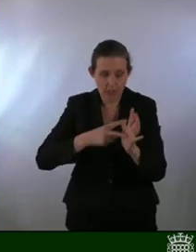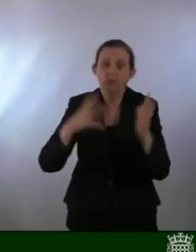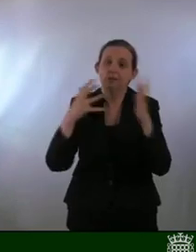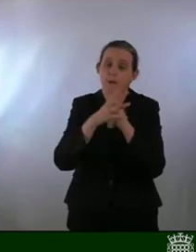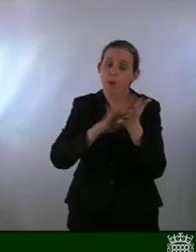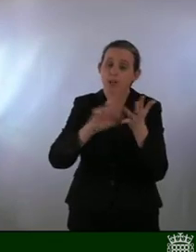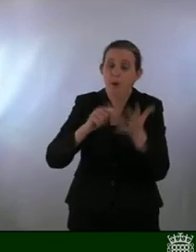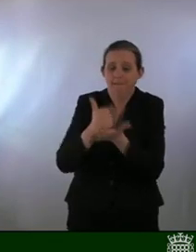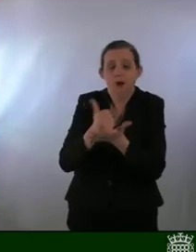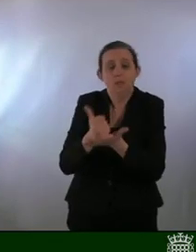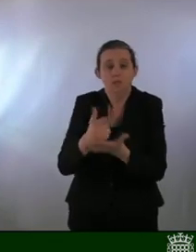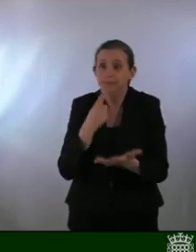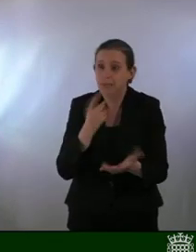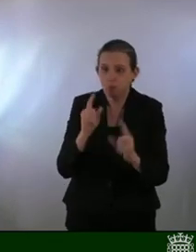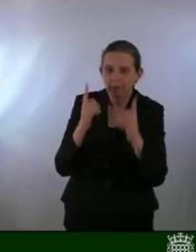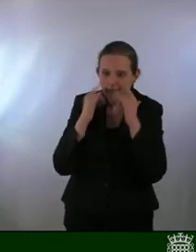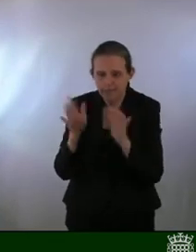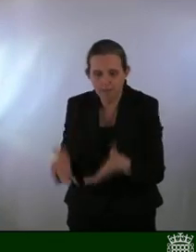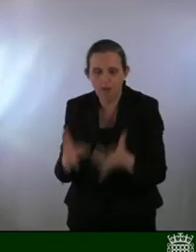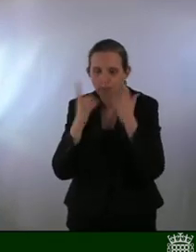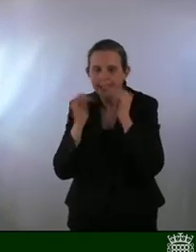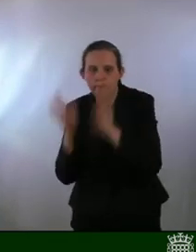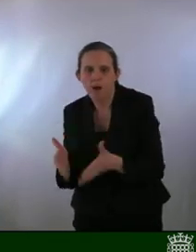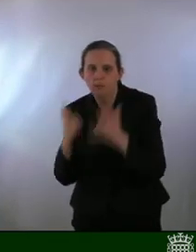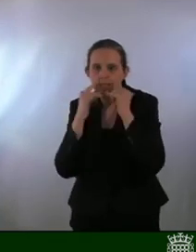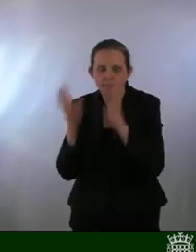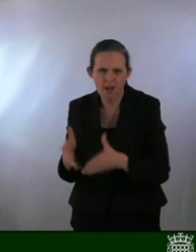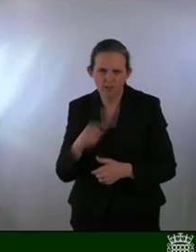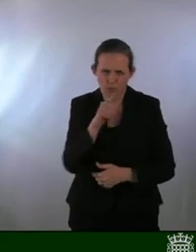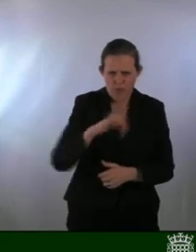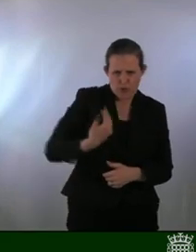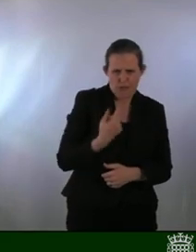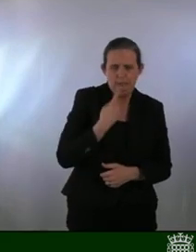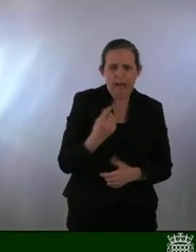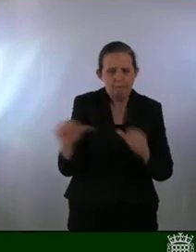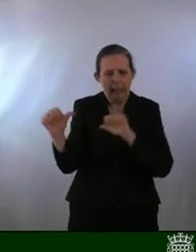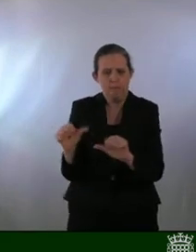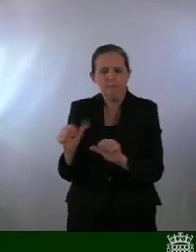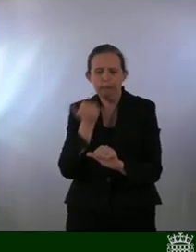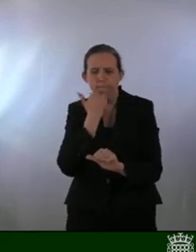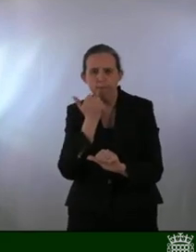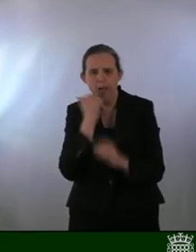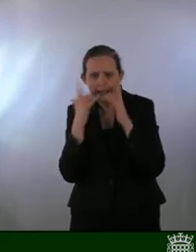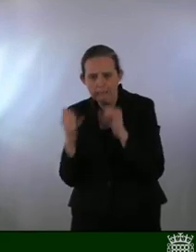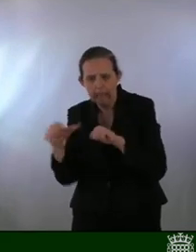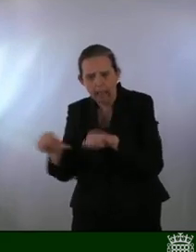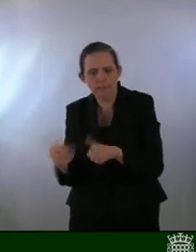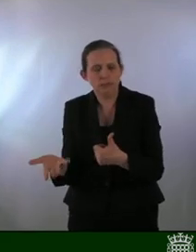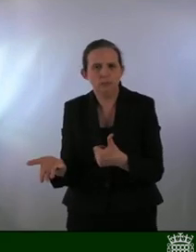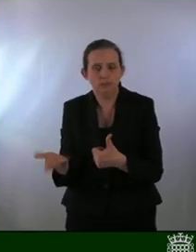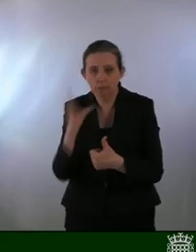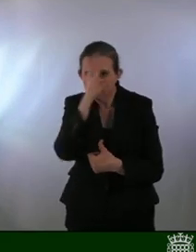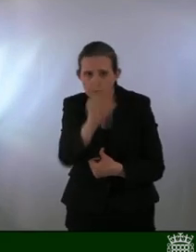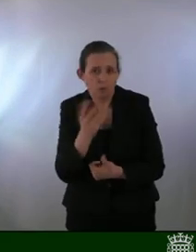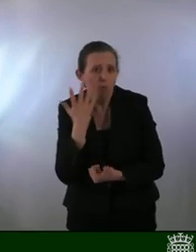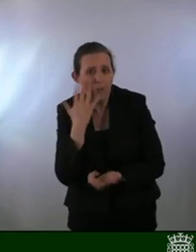test. The Secretary of State has said there's a limited capacity of testing kits. Can he tell us when the testing